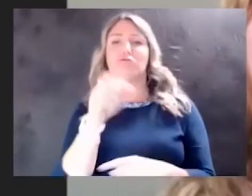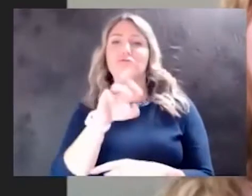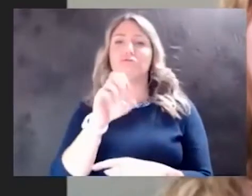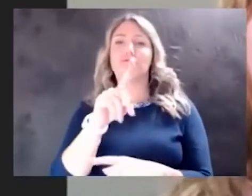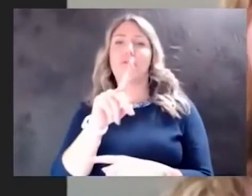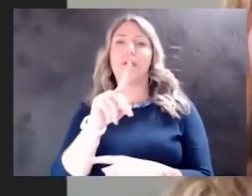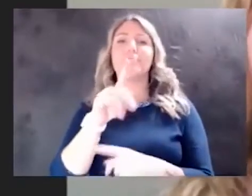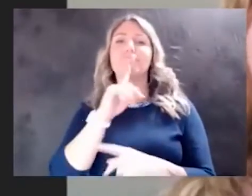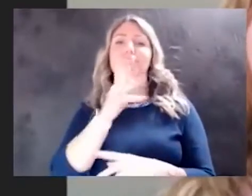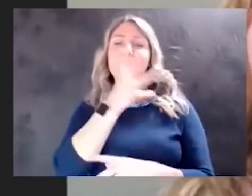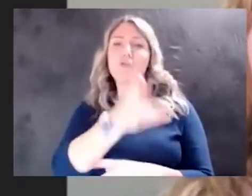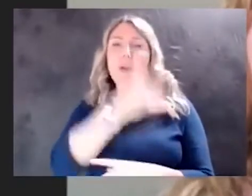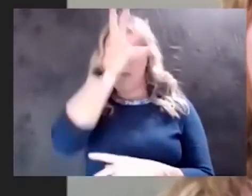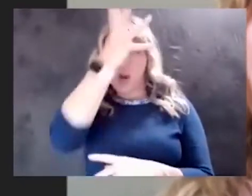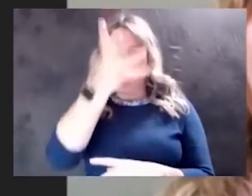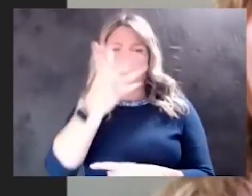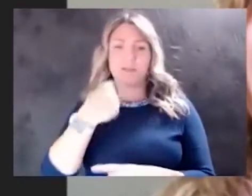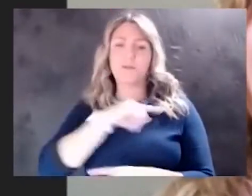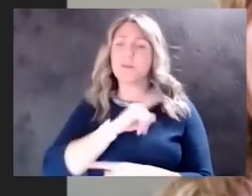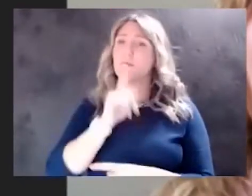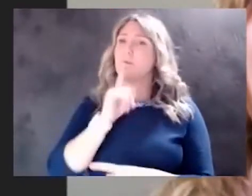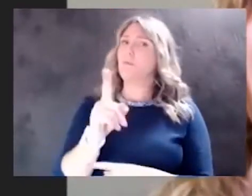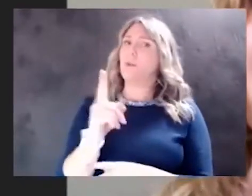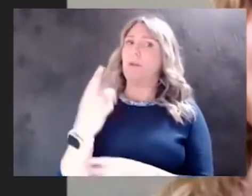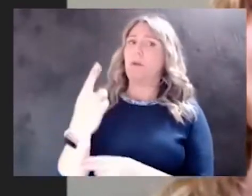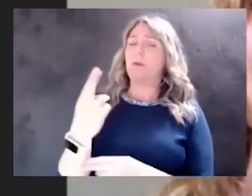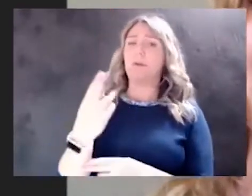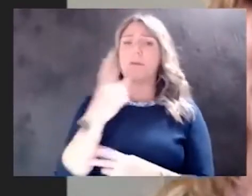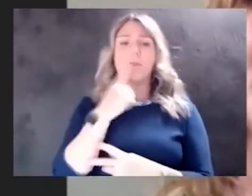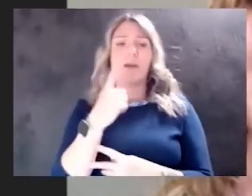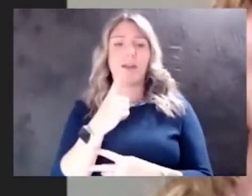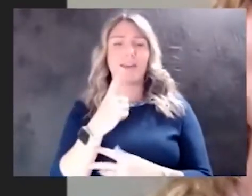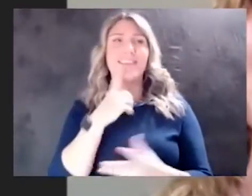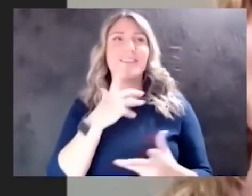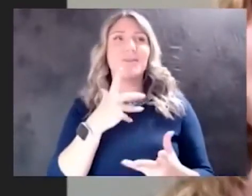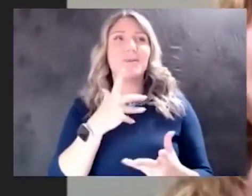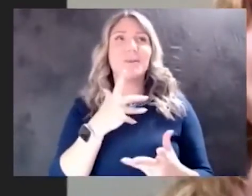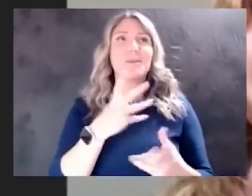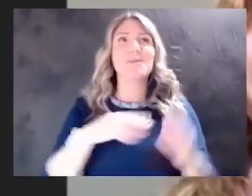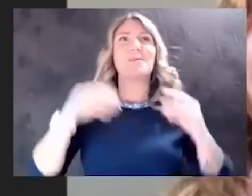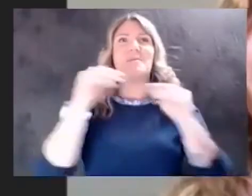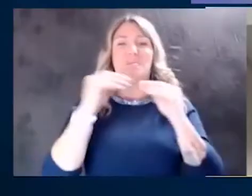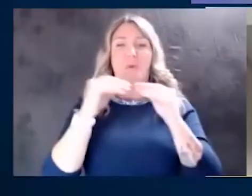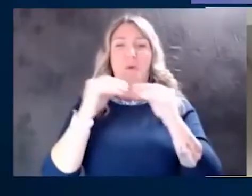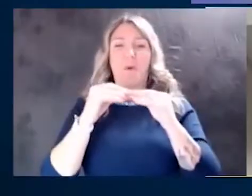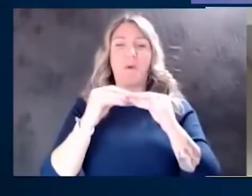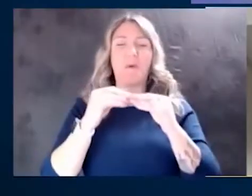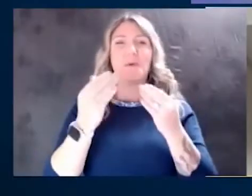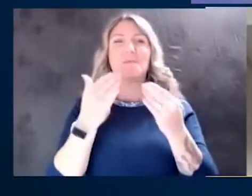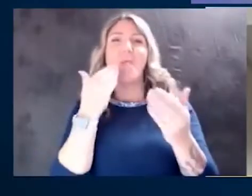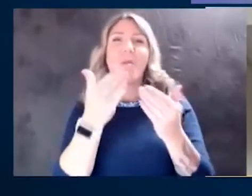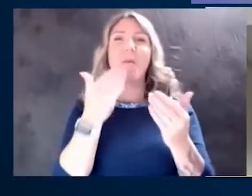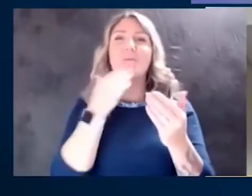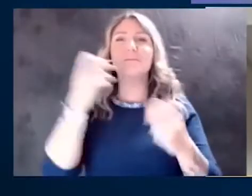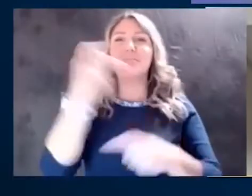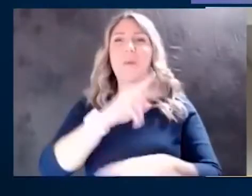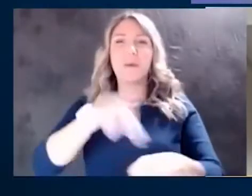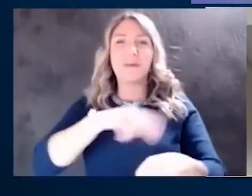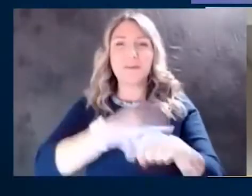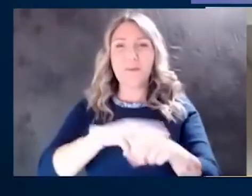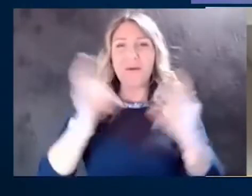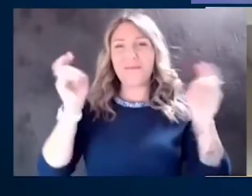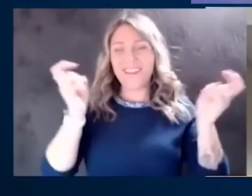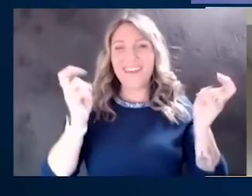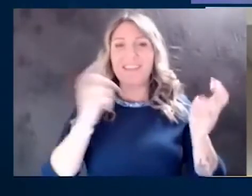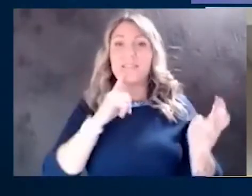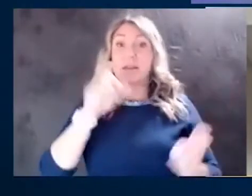them. And I just knew that it was a step closer back to normalcy. Yeah, that certainly is true. It is a step closer